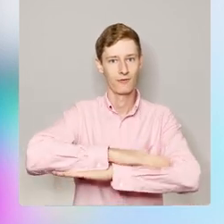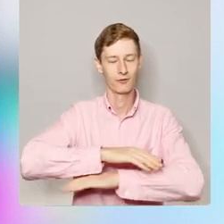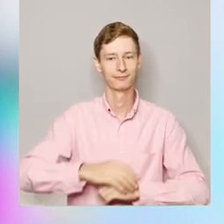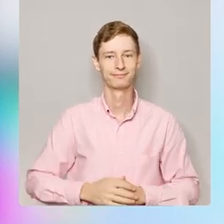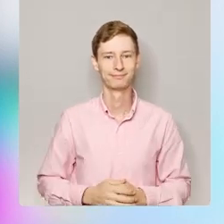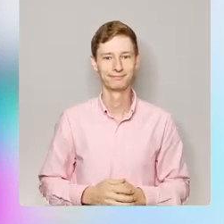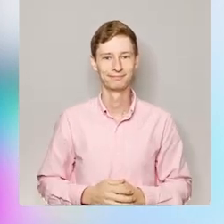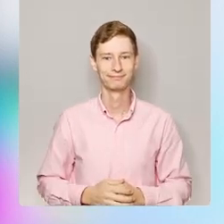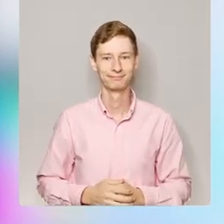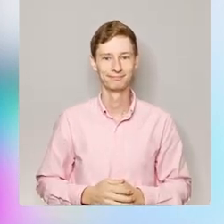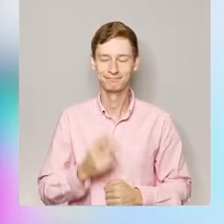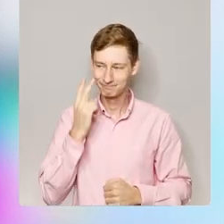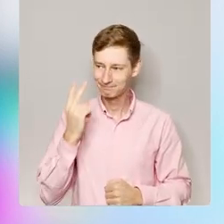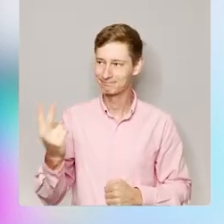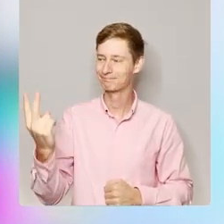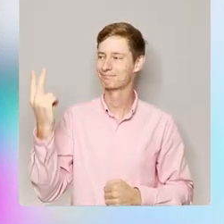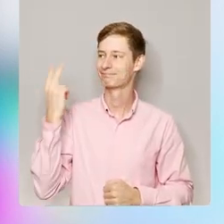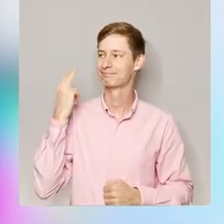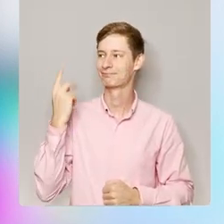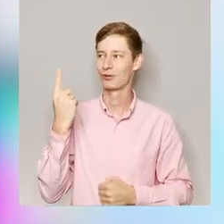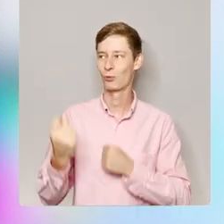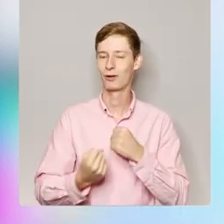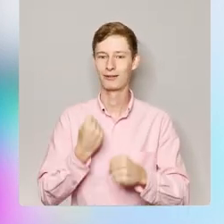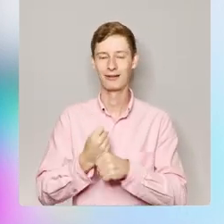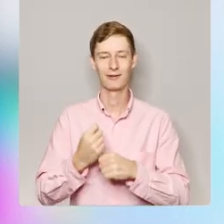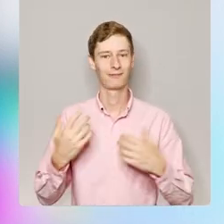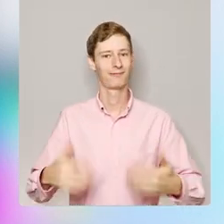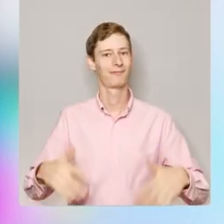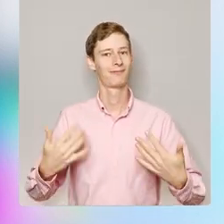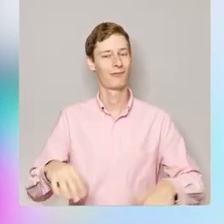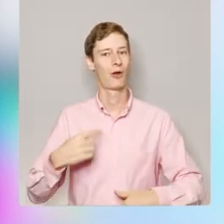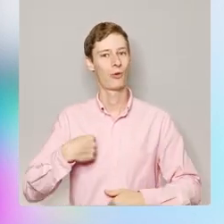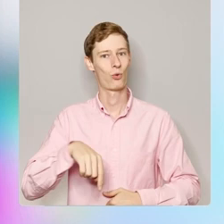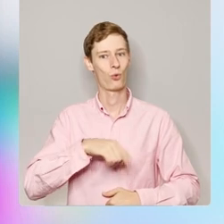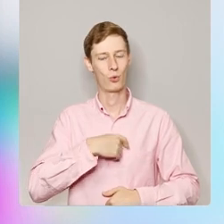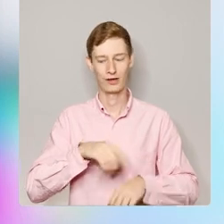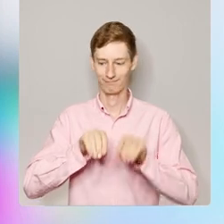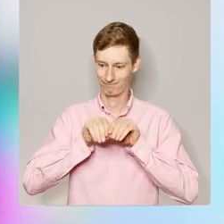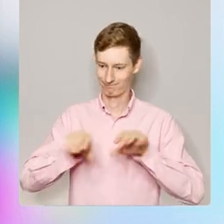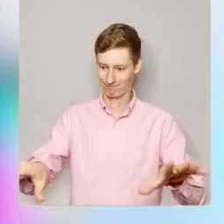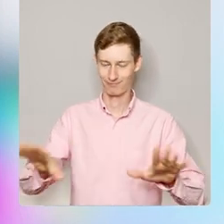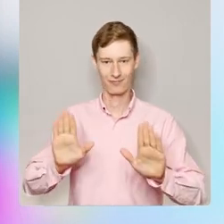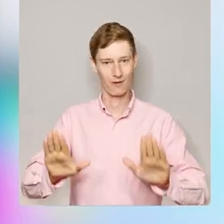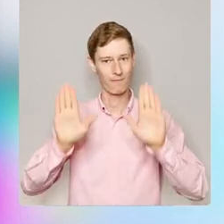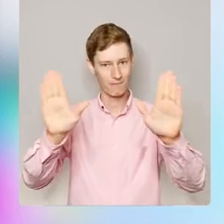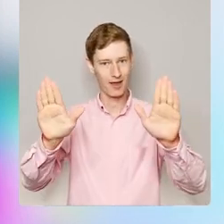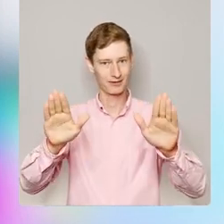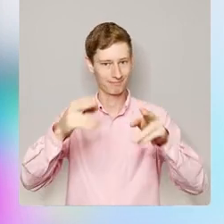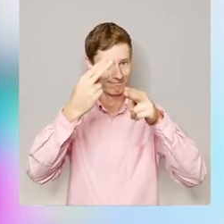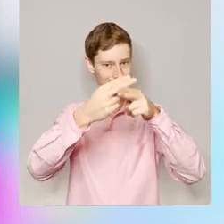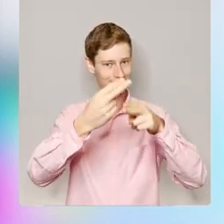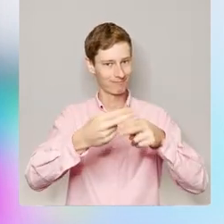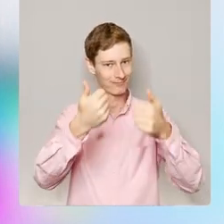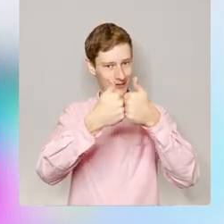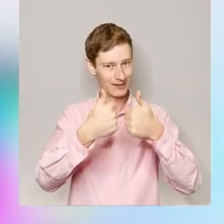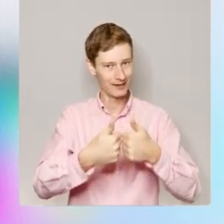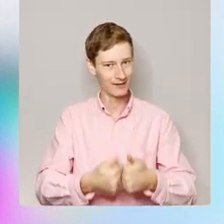just looking back over the last 12 months, we've been able to launch some fantastic titles,